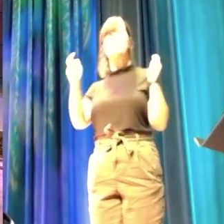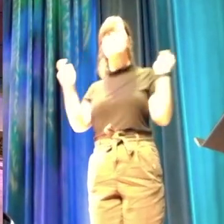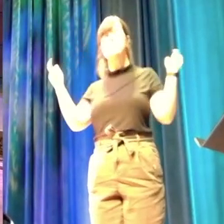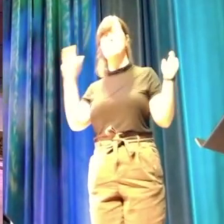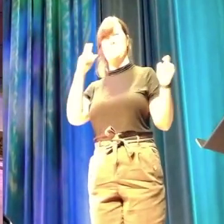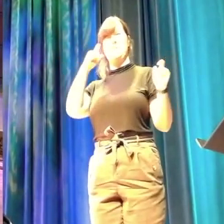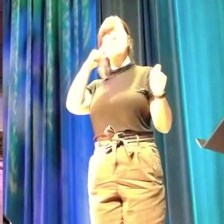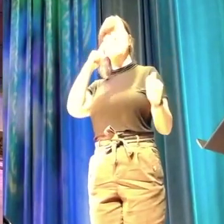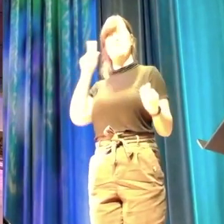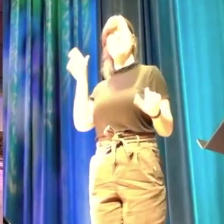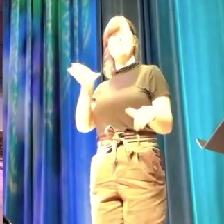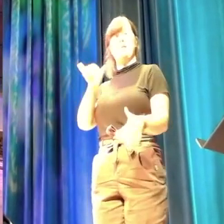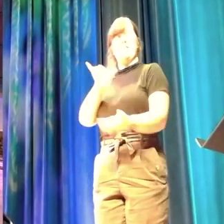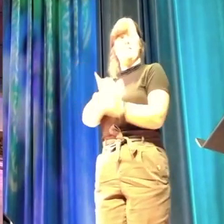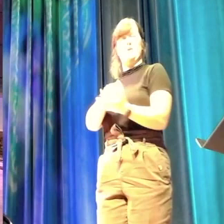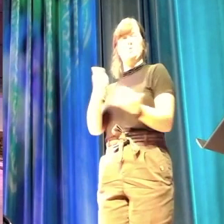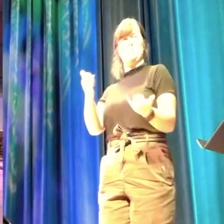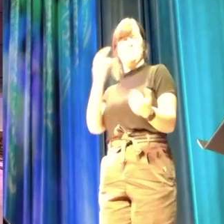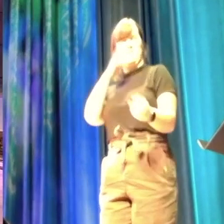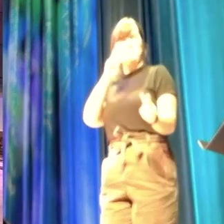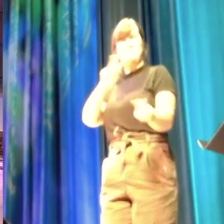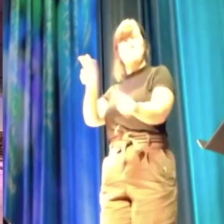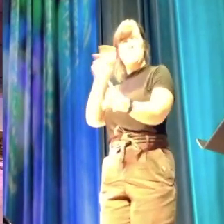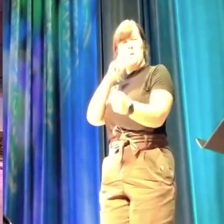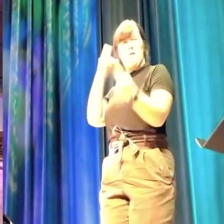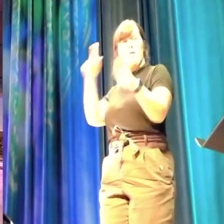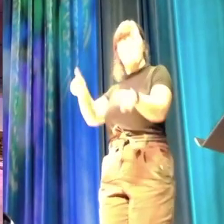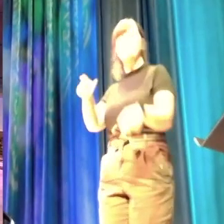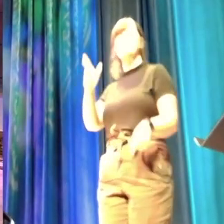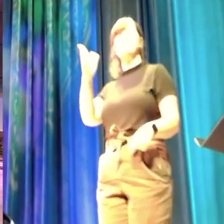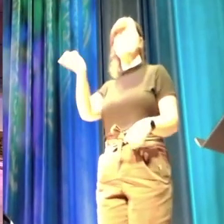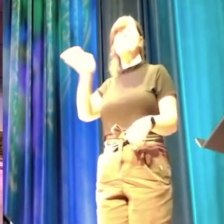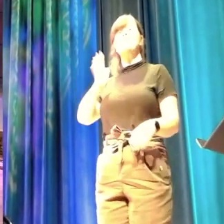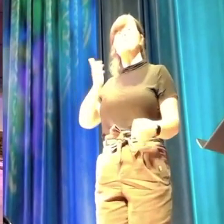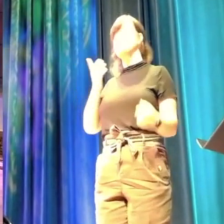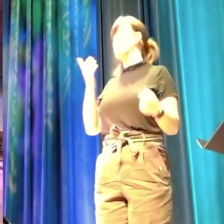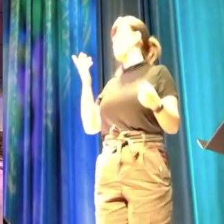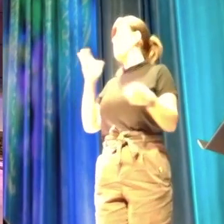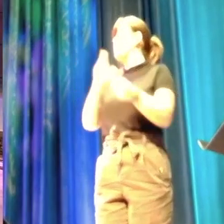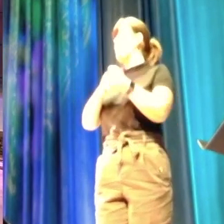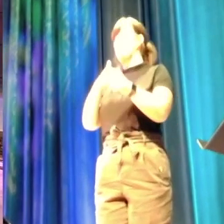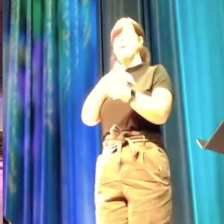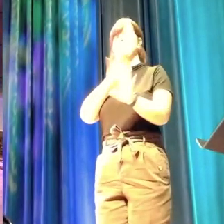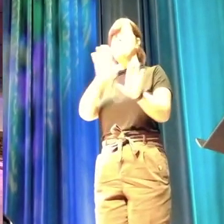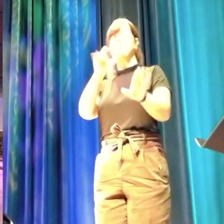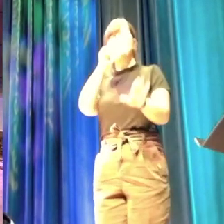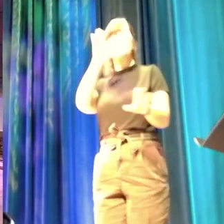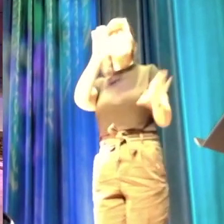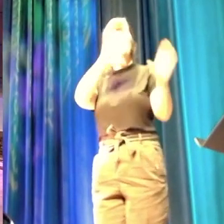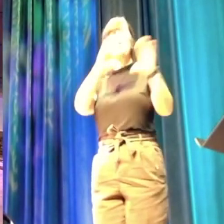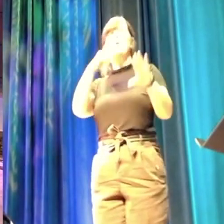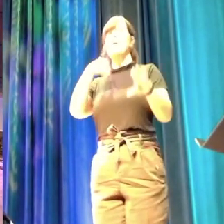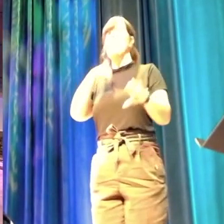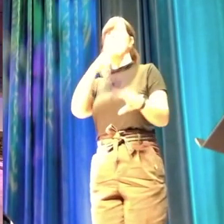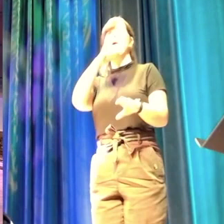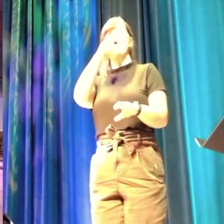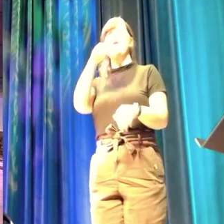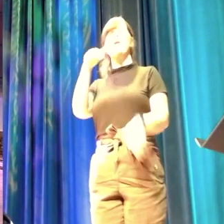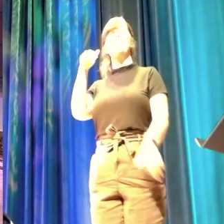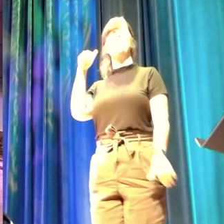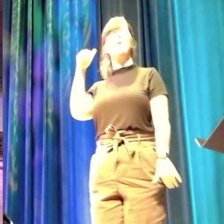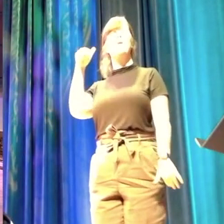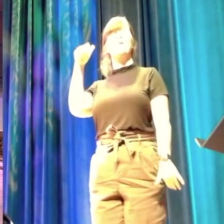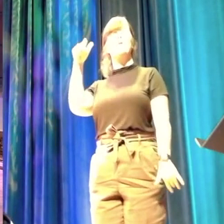we pulled it off. For those of you who have been with us in the past, don't worry, we are not walking a long